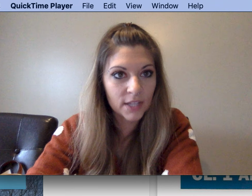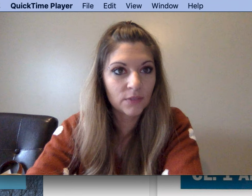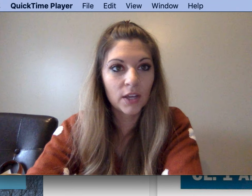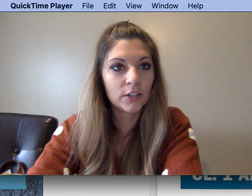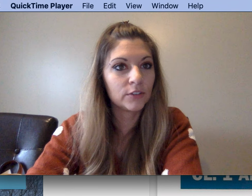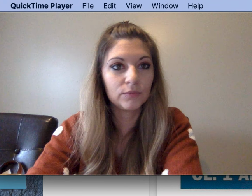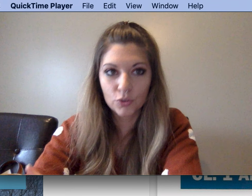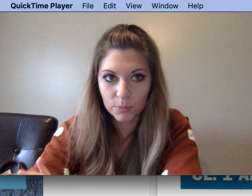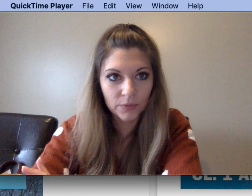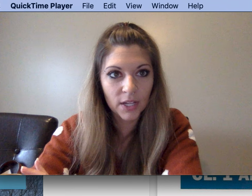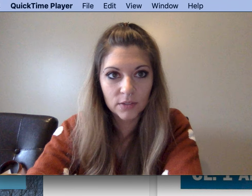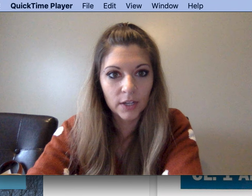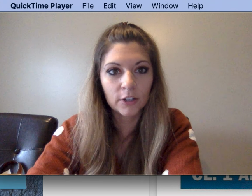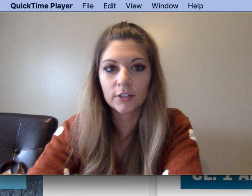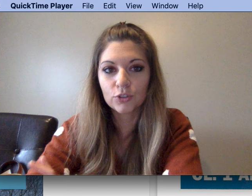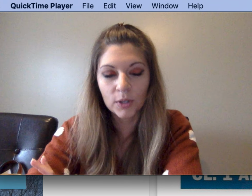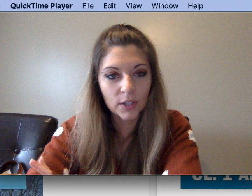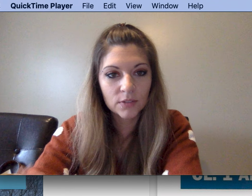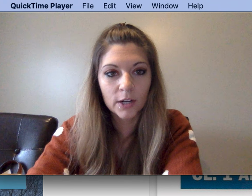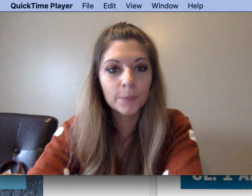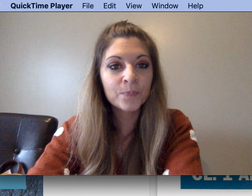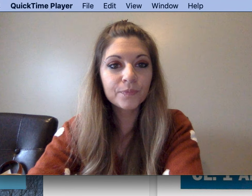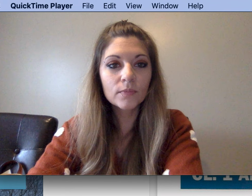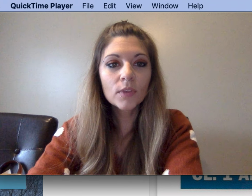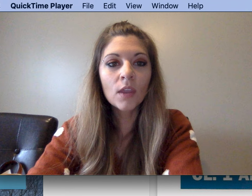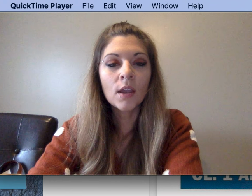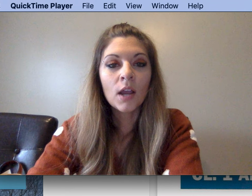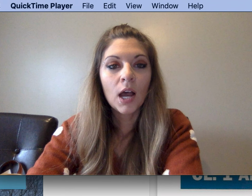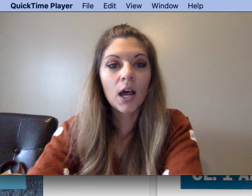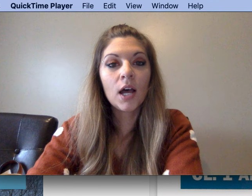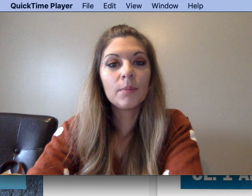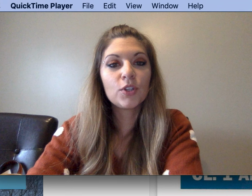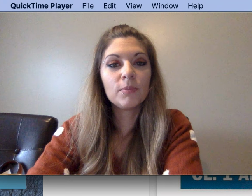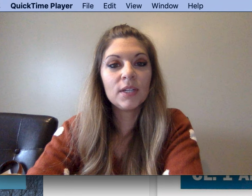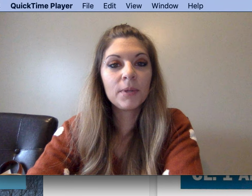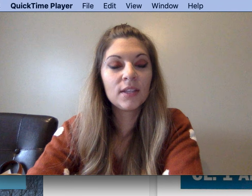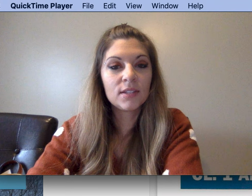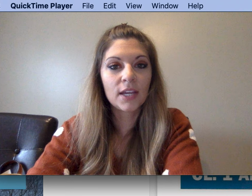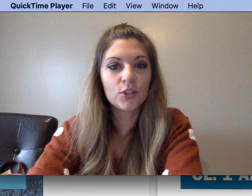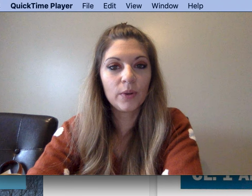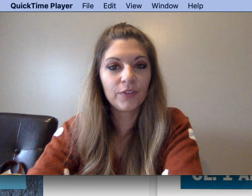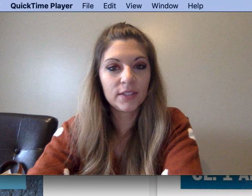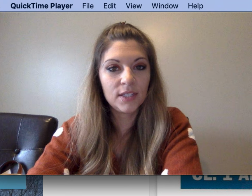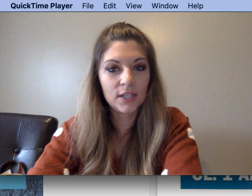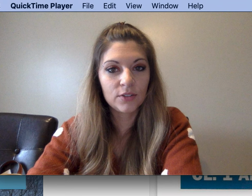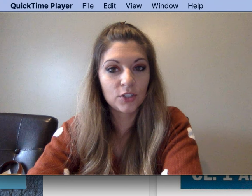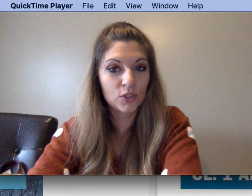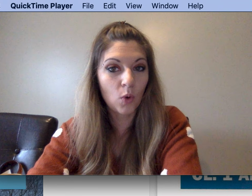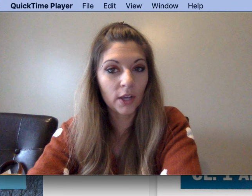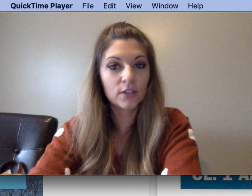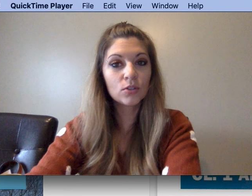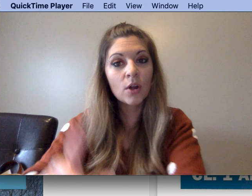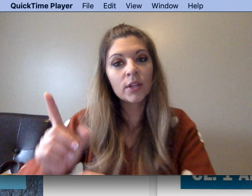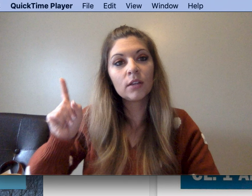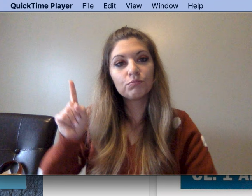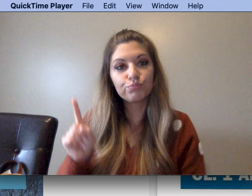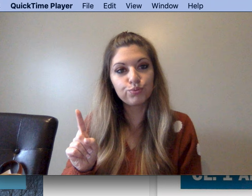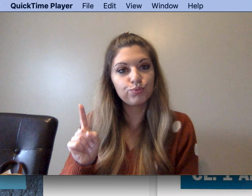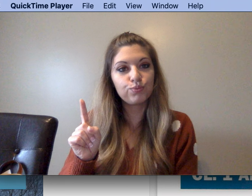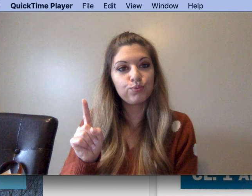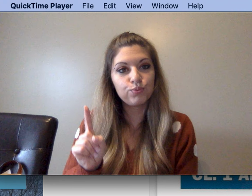semantic classifier, descriptive classifier, instrumental classifier. So you manipulate the sign to reflect details such as walking